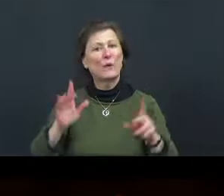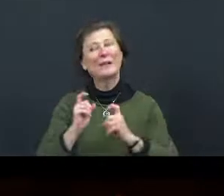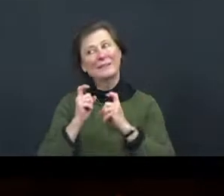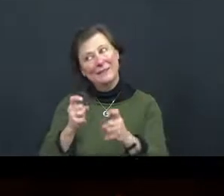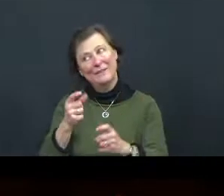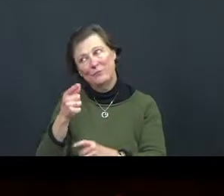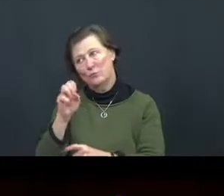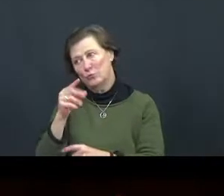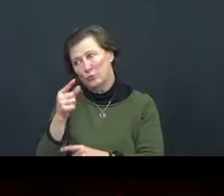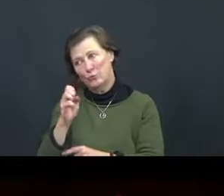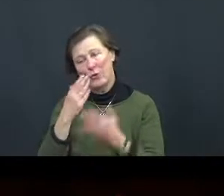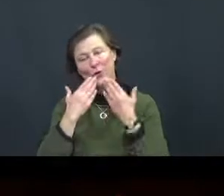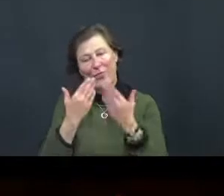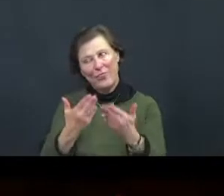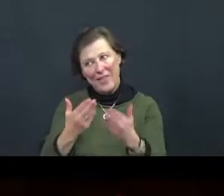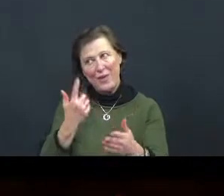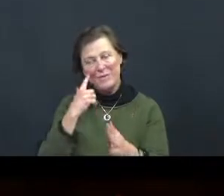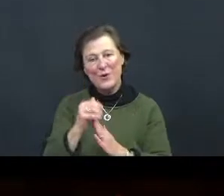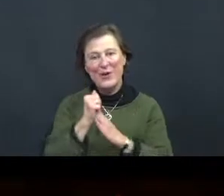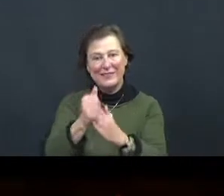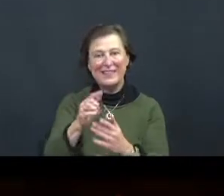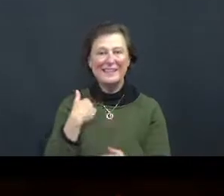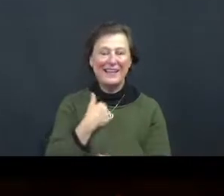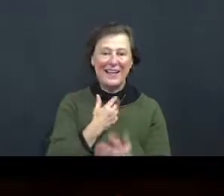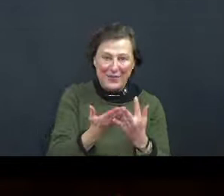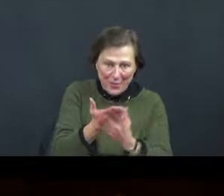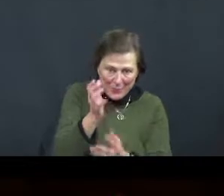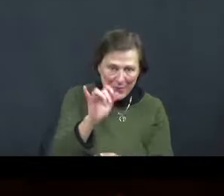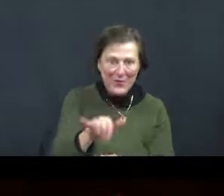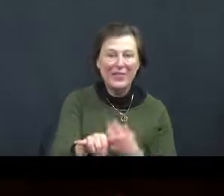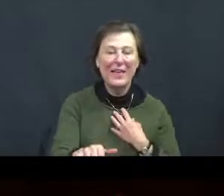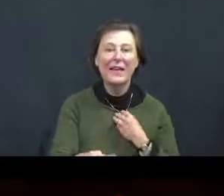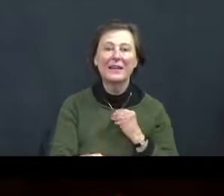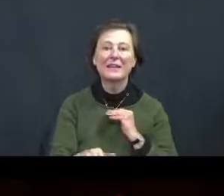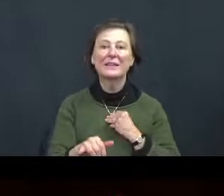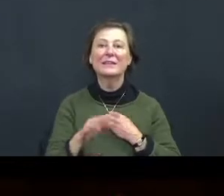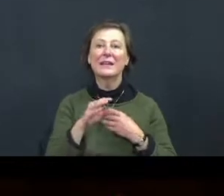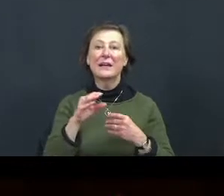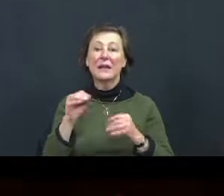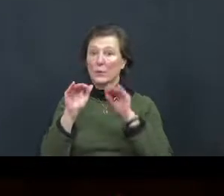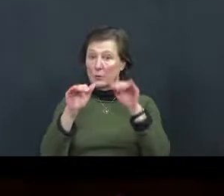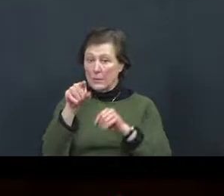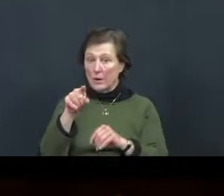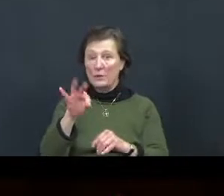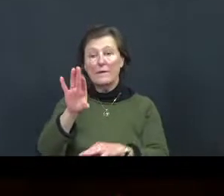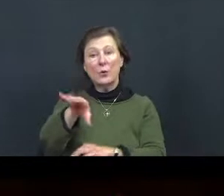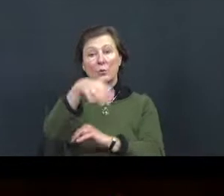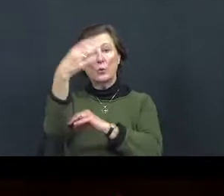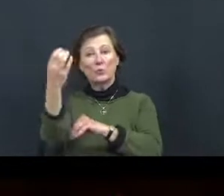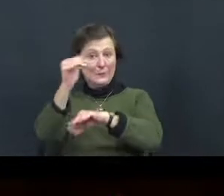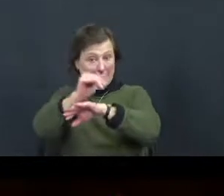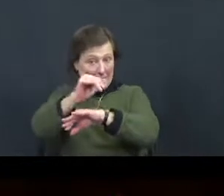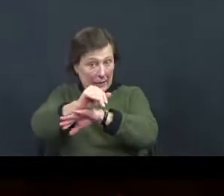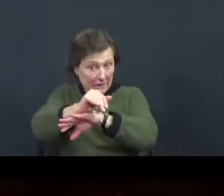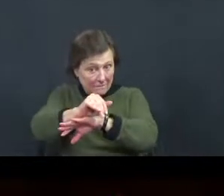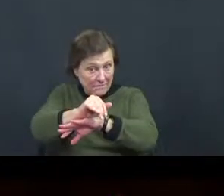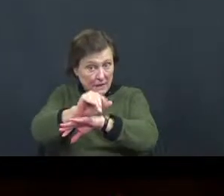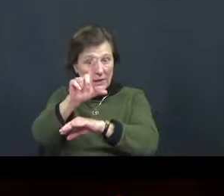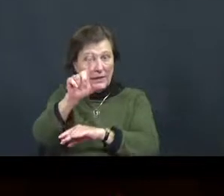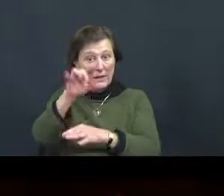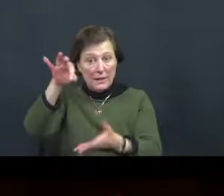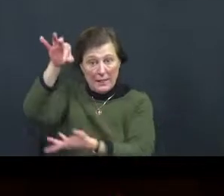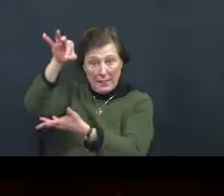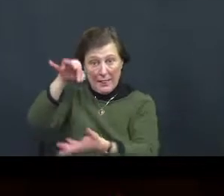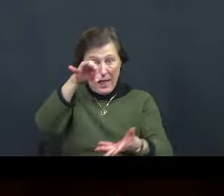George, and we're so grateful to you for leading us through that. Wanted to remind you, too, of a Christmas Eve